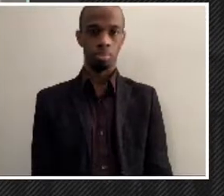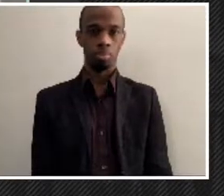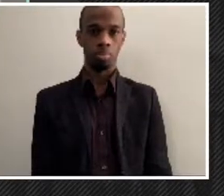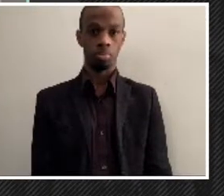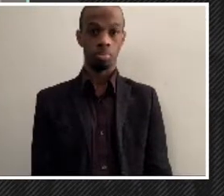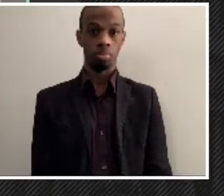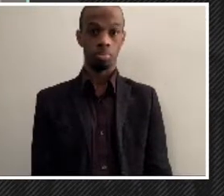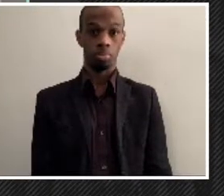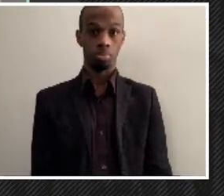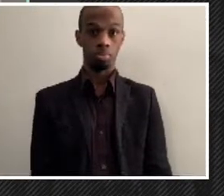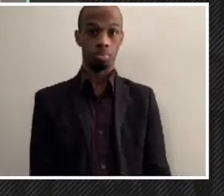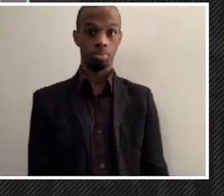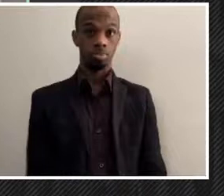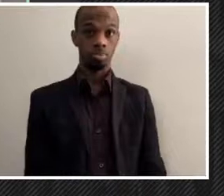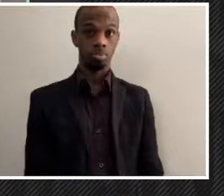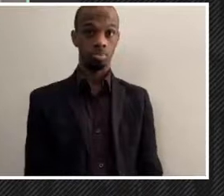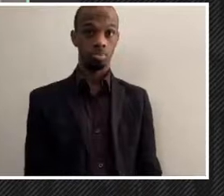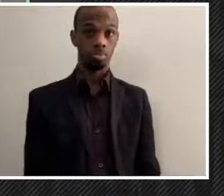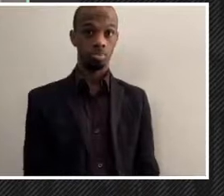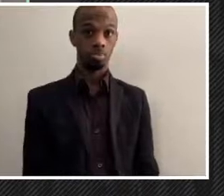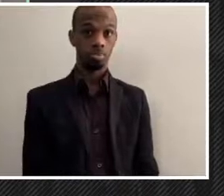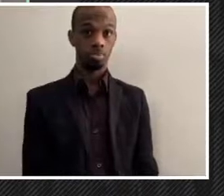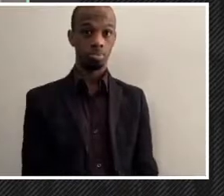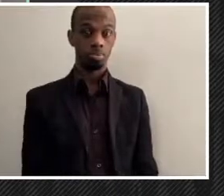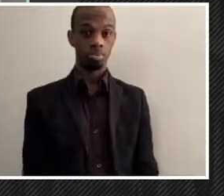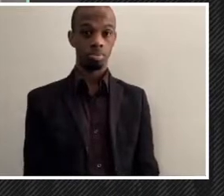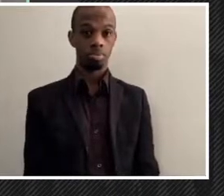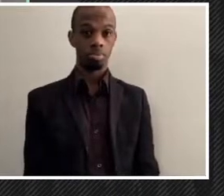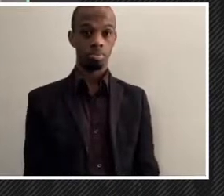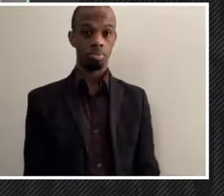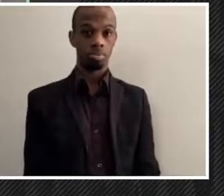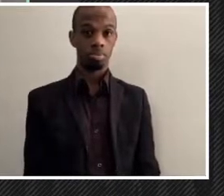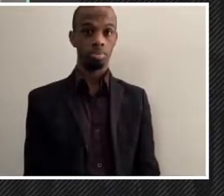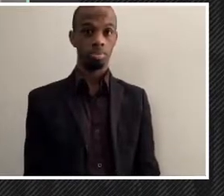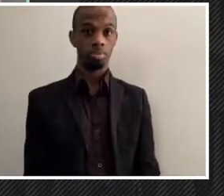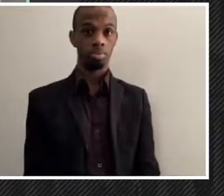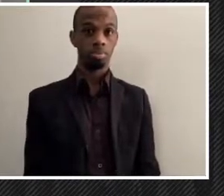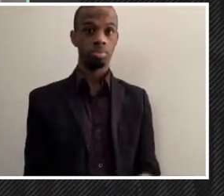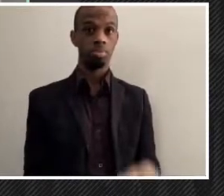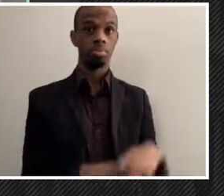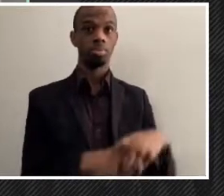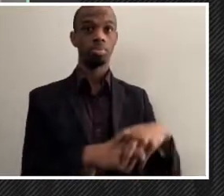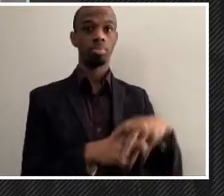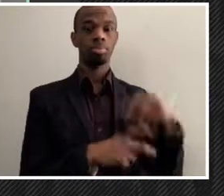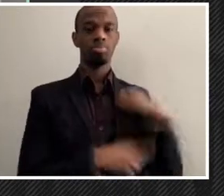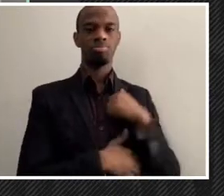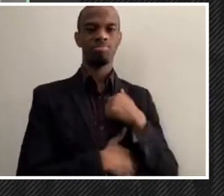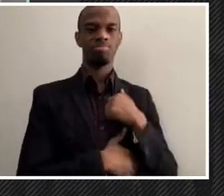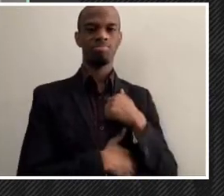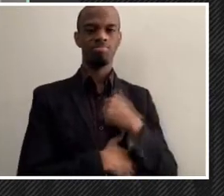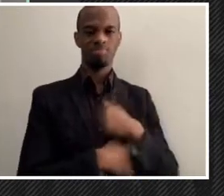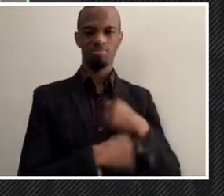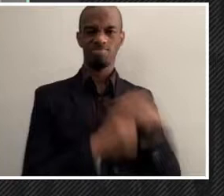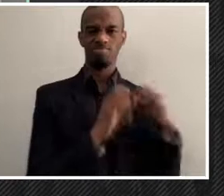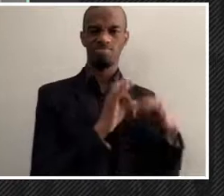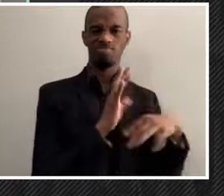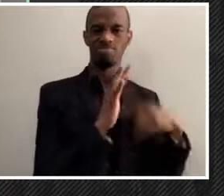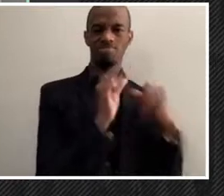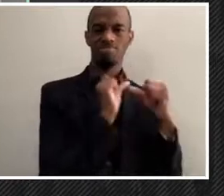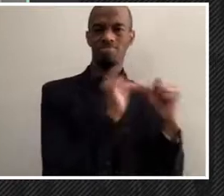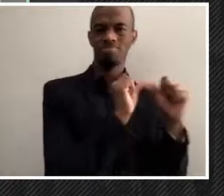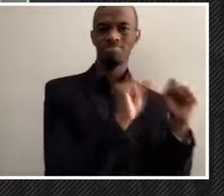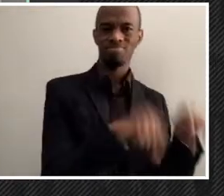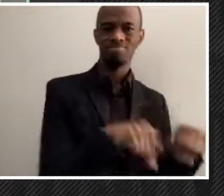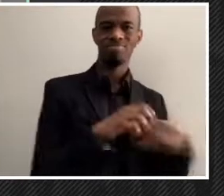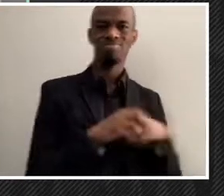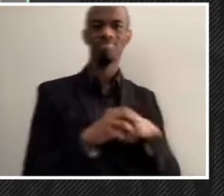the organization established that gaining trust is something that actually matters to them? Because if the answers to those questions